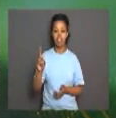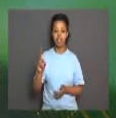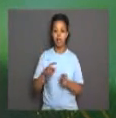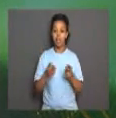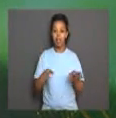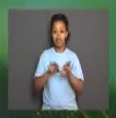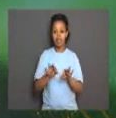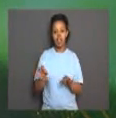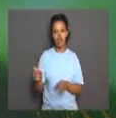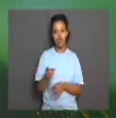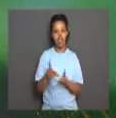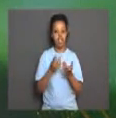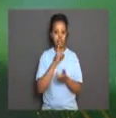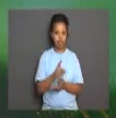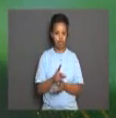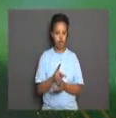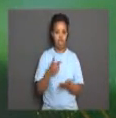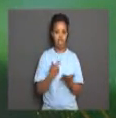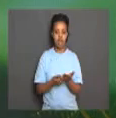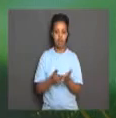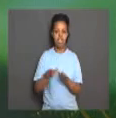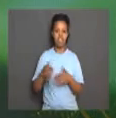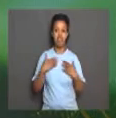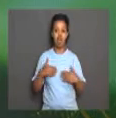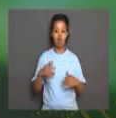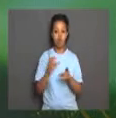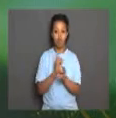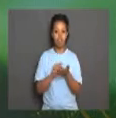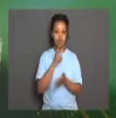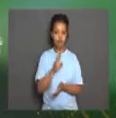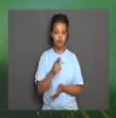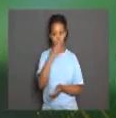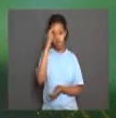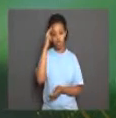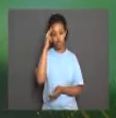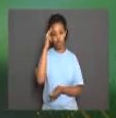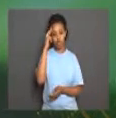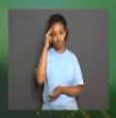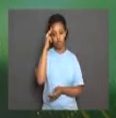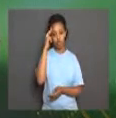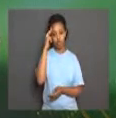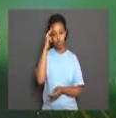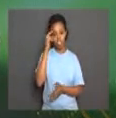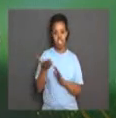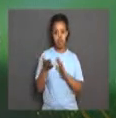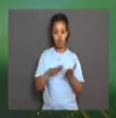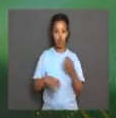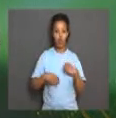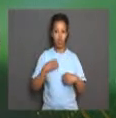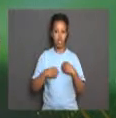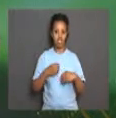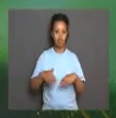Sedimentation is an important part of the fossilization process because it covers the